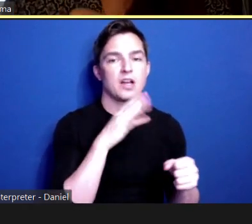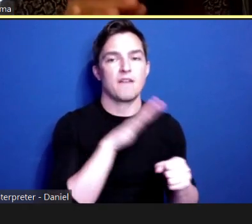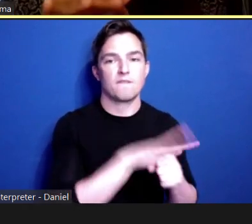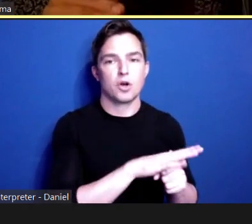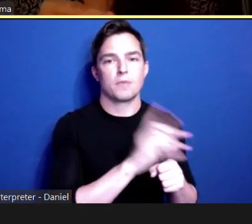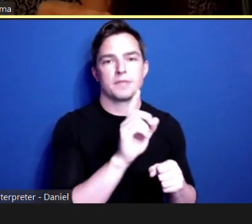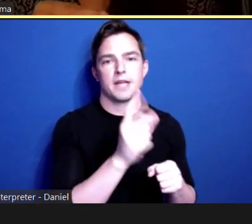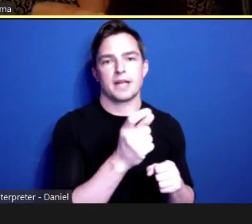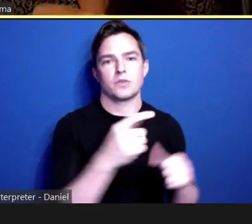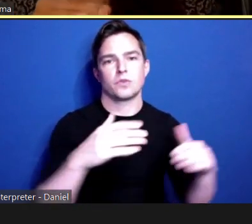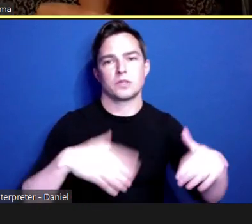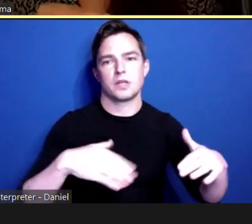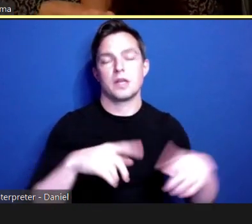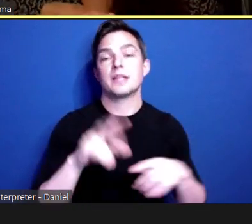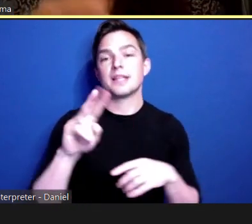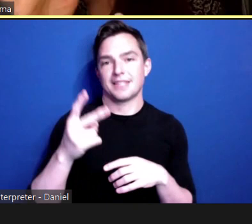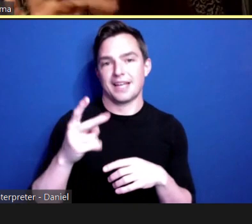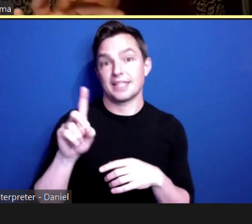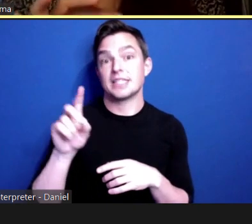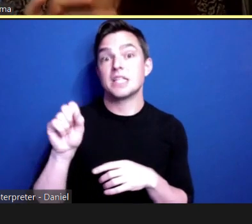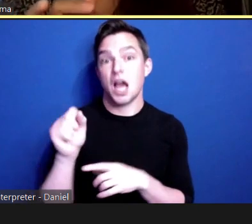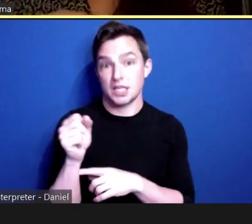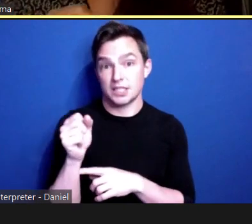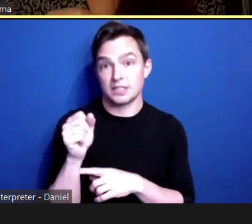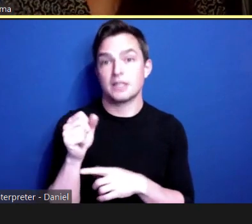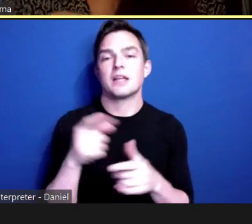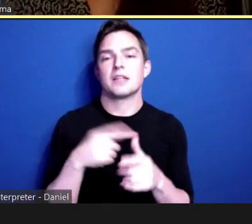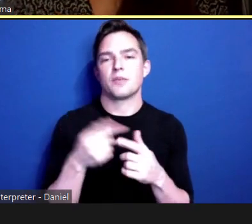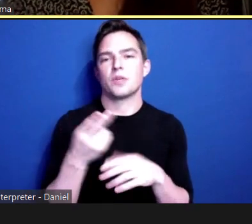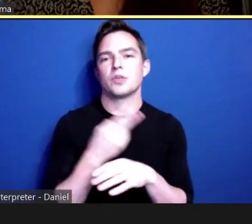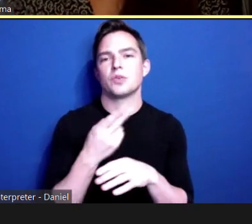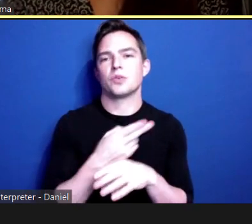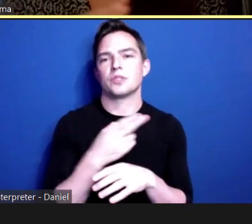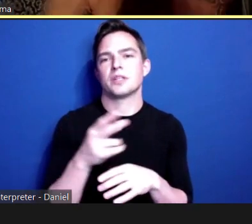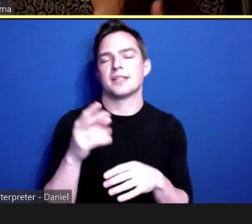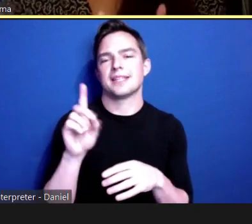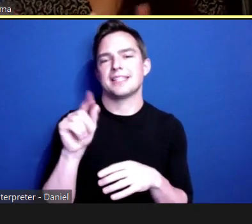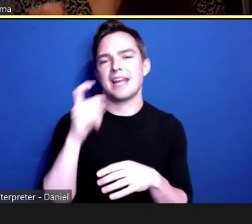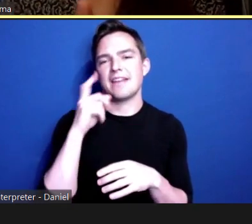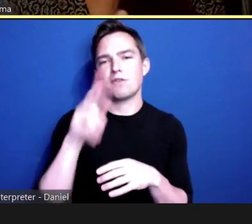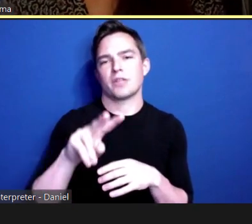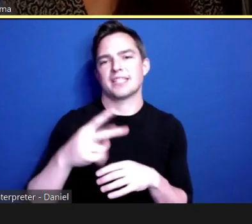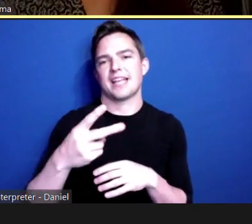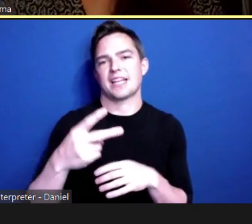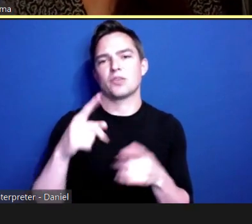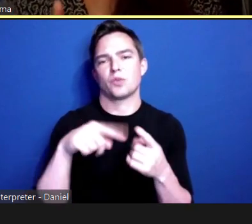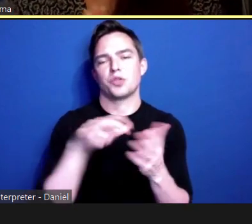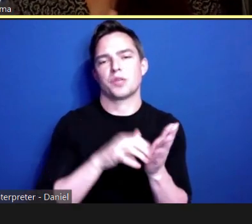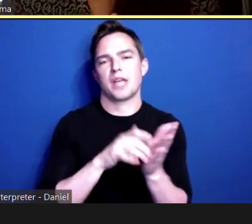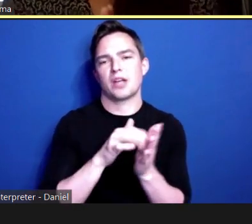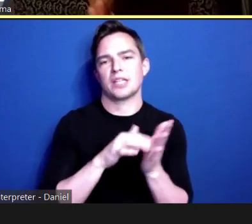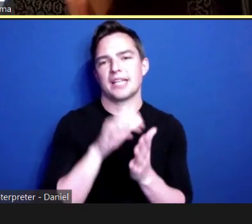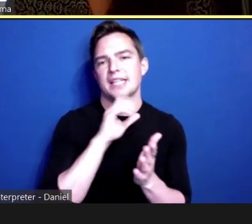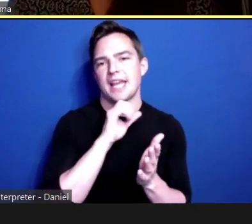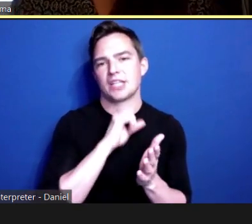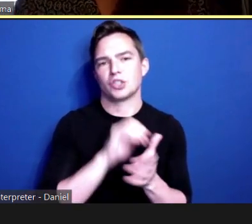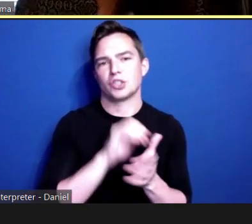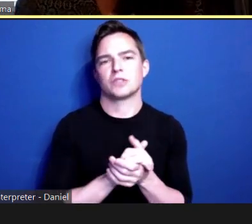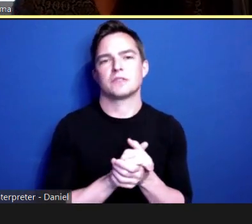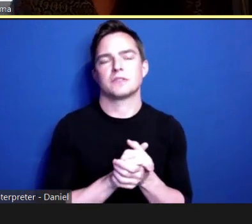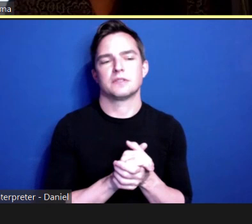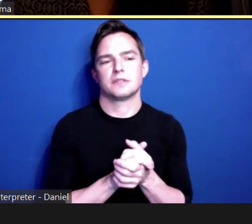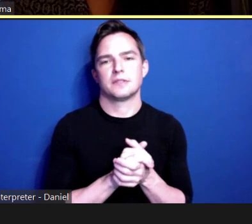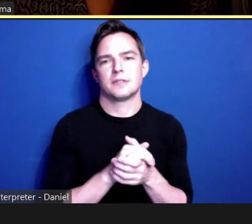diagnosis, but the second one did, we'll use the date for the second one when calculating the age. If the baby